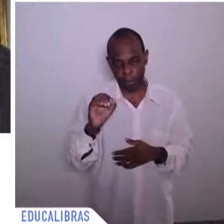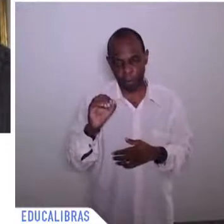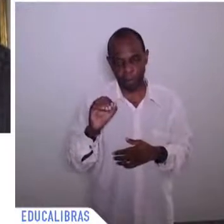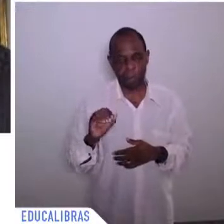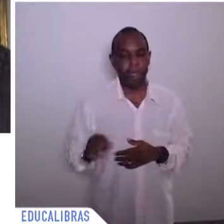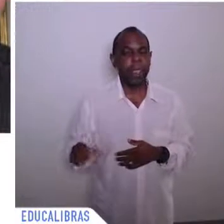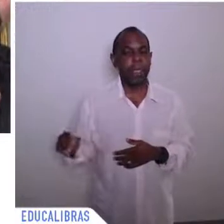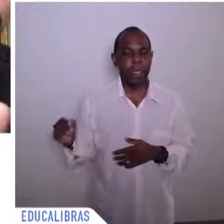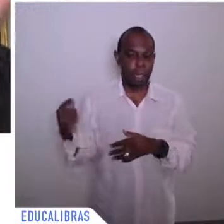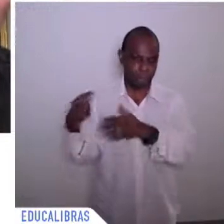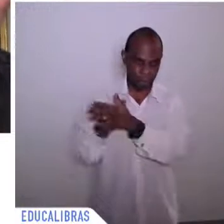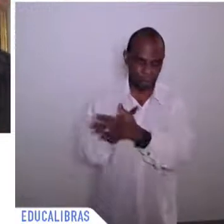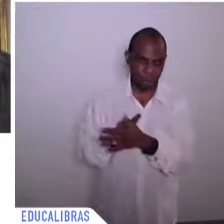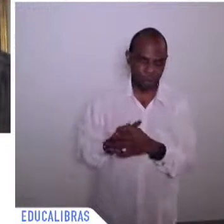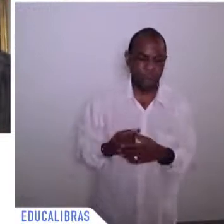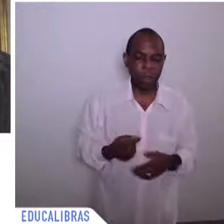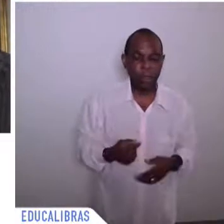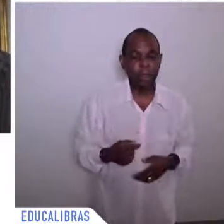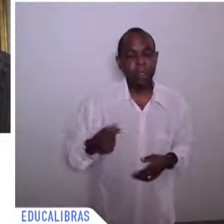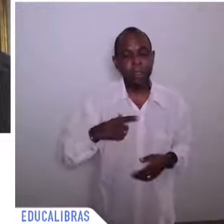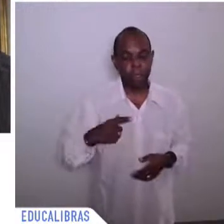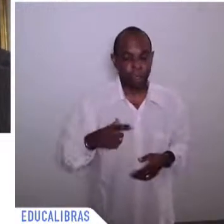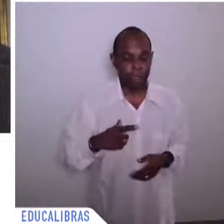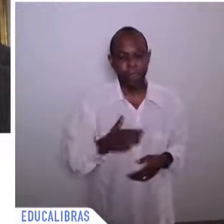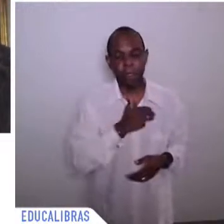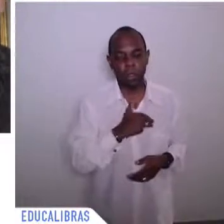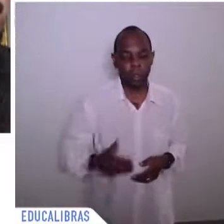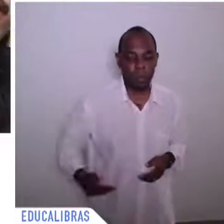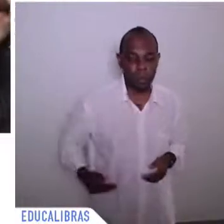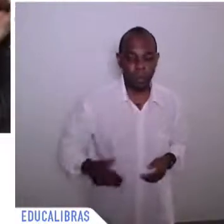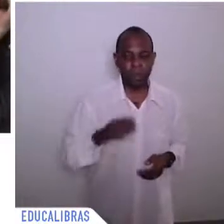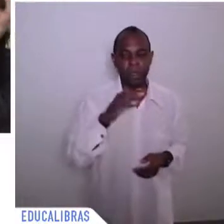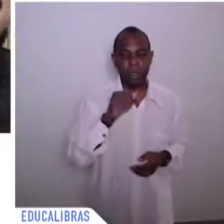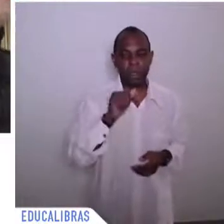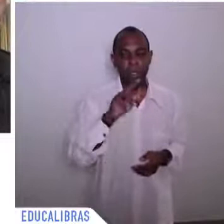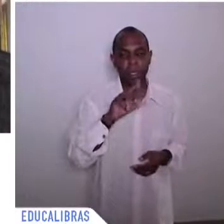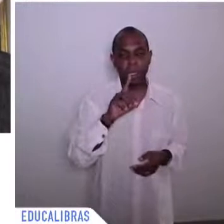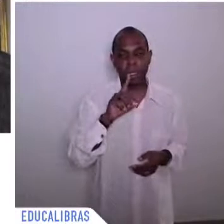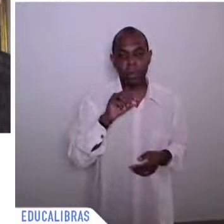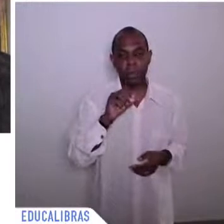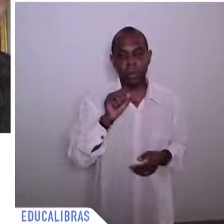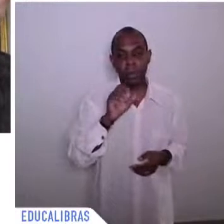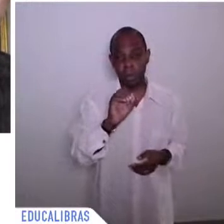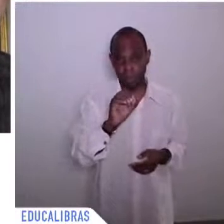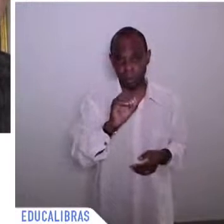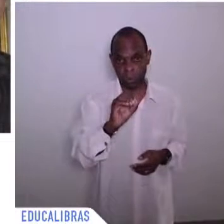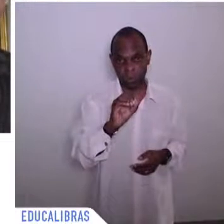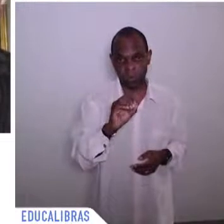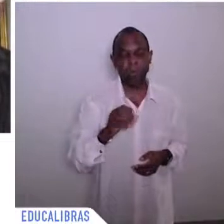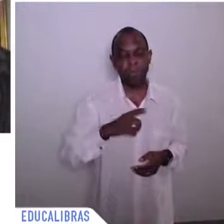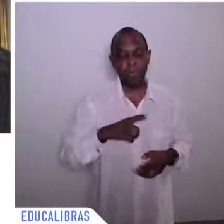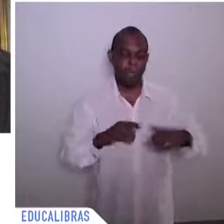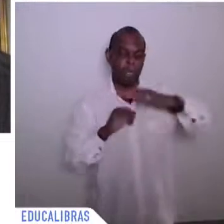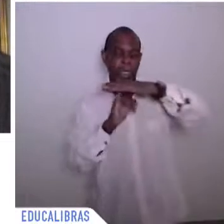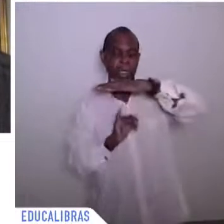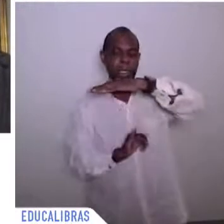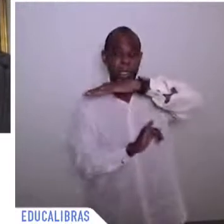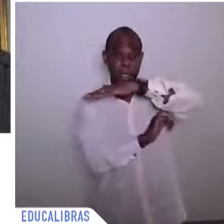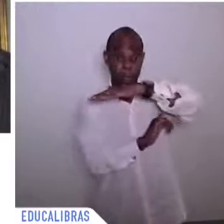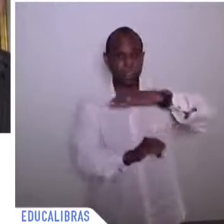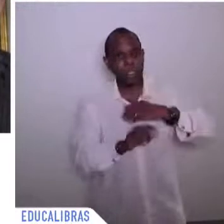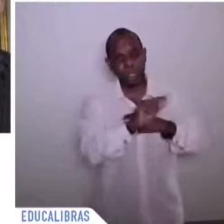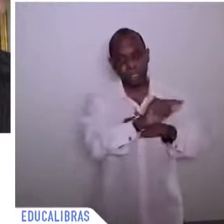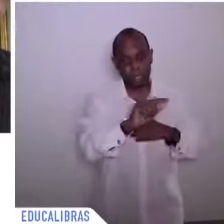Barros, asking, in this ironic series to Ministro Cardozo, in this